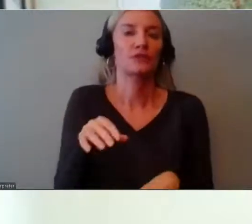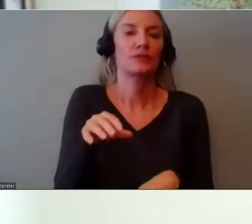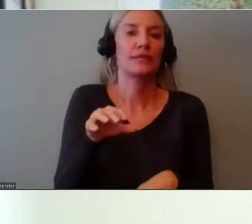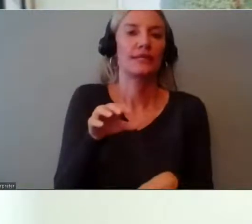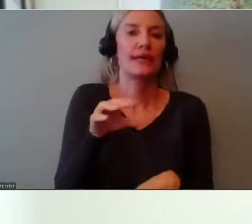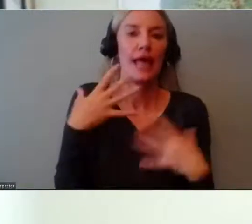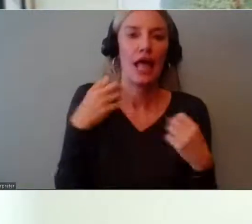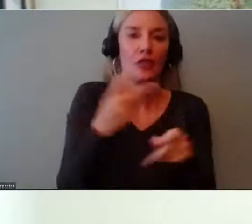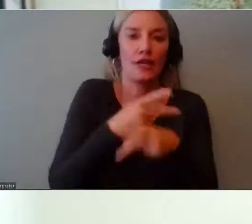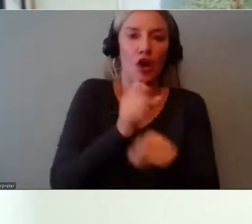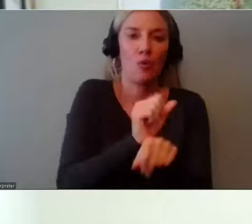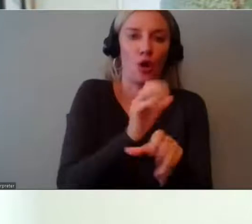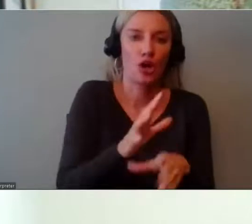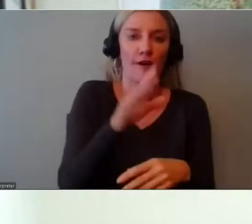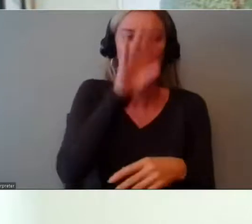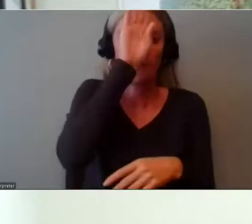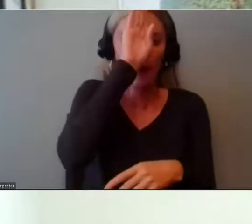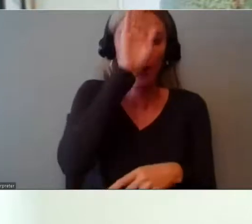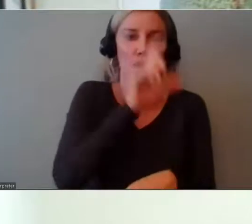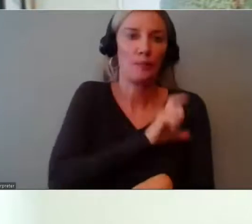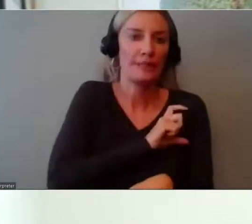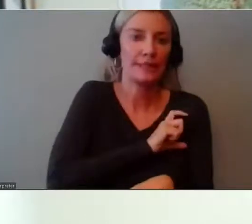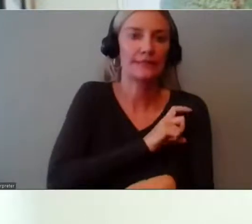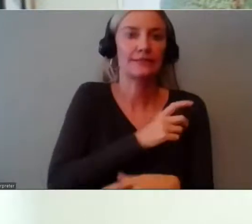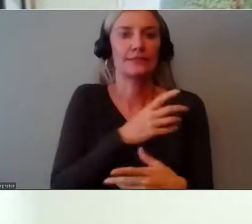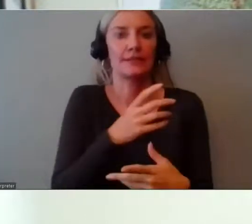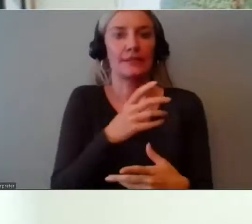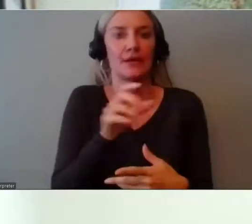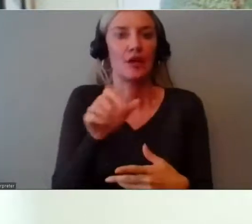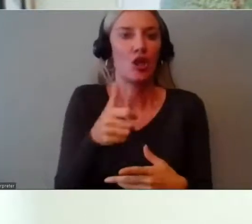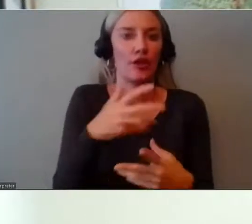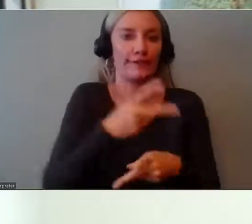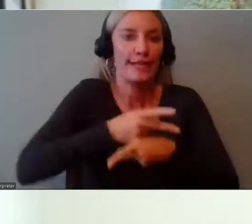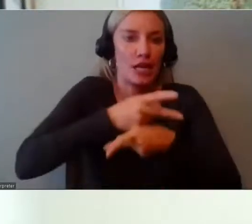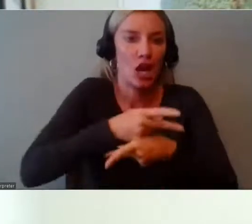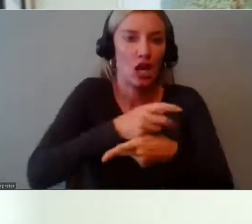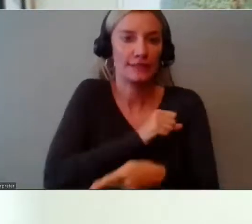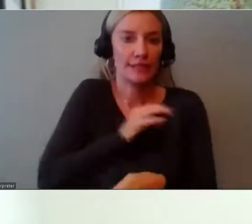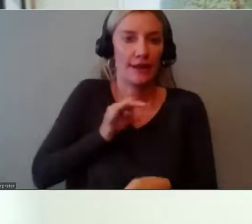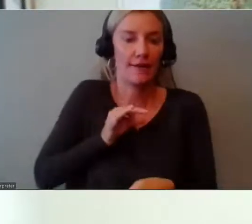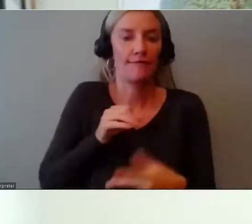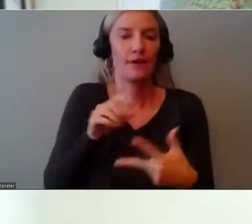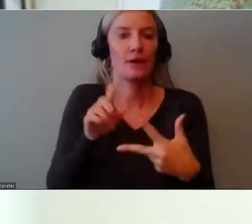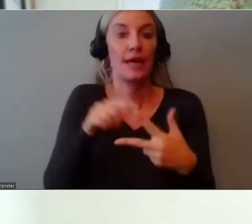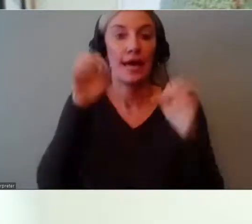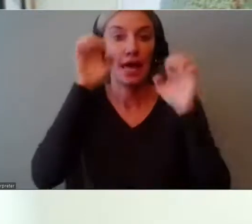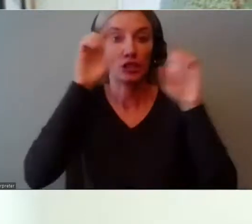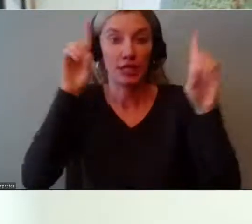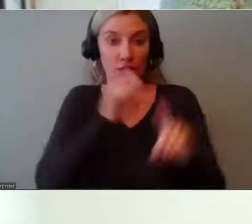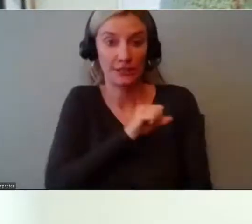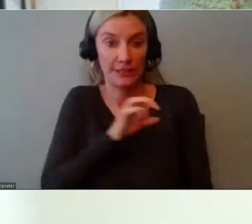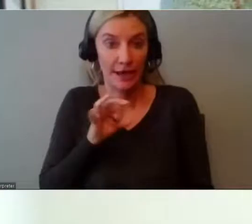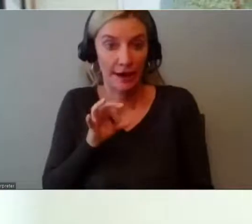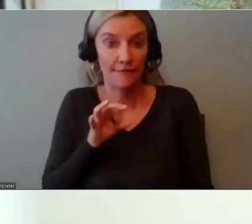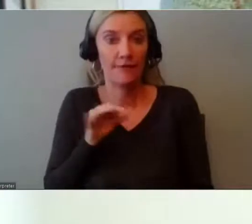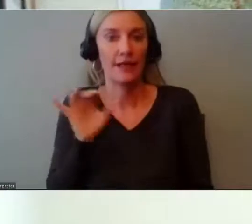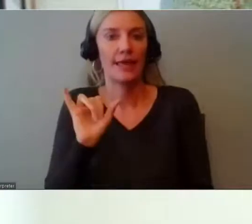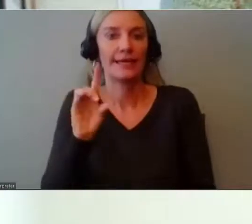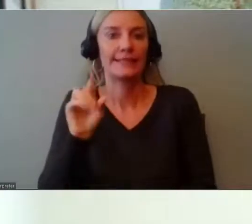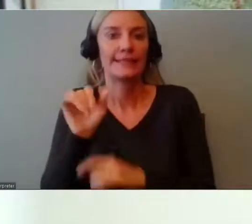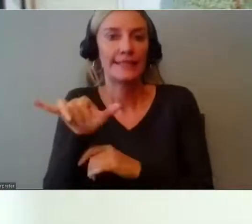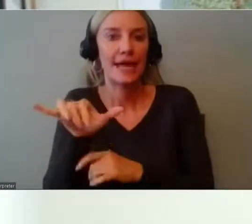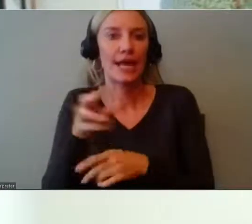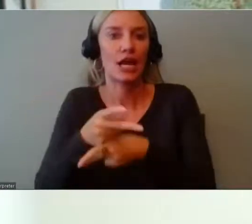workers, firefighters, police, and also congregate care staff, education staff, and that includes daycare